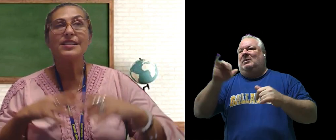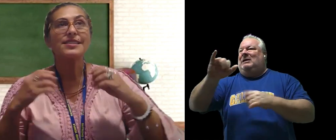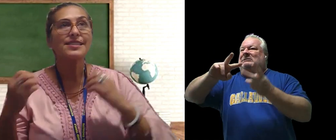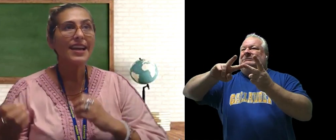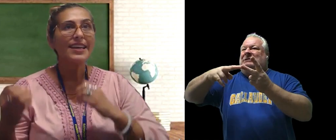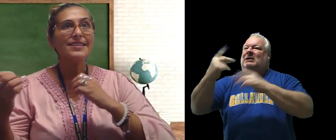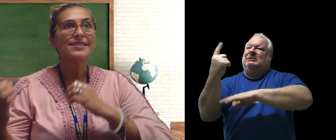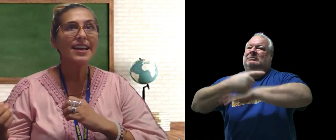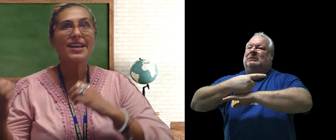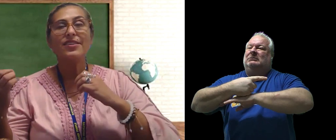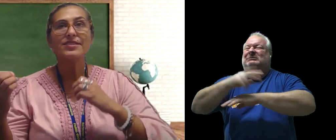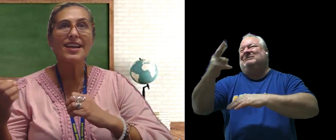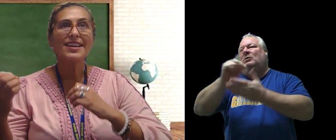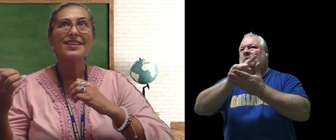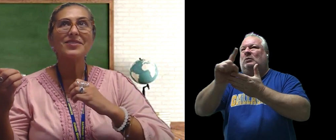big